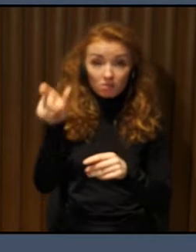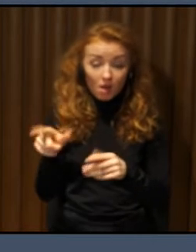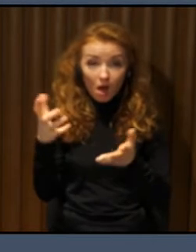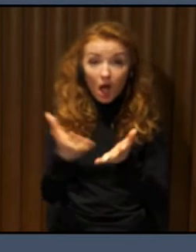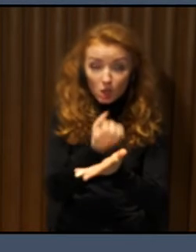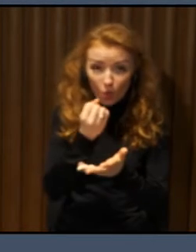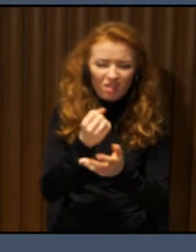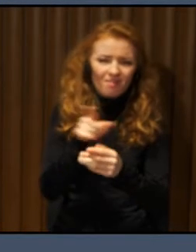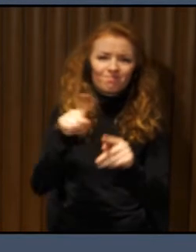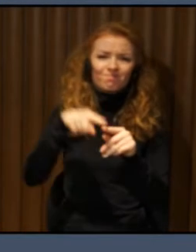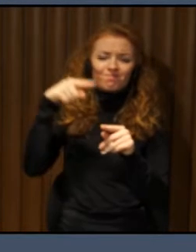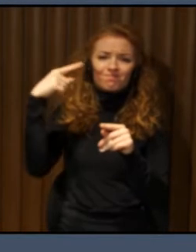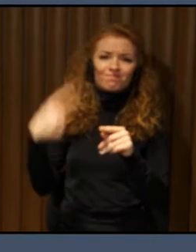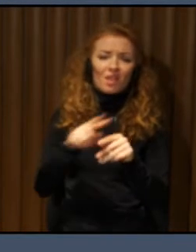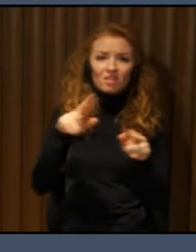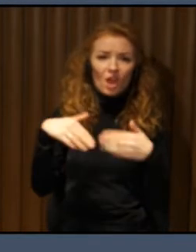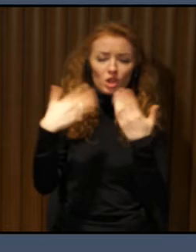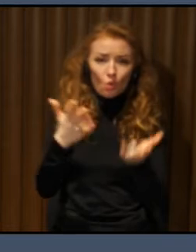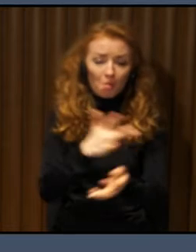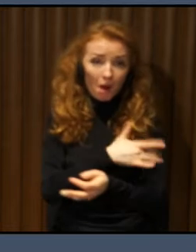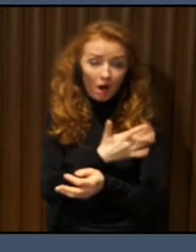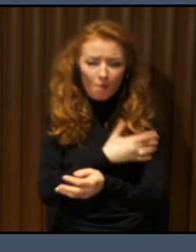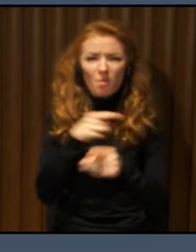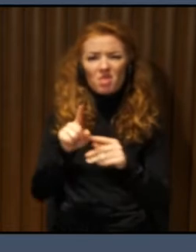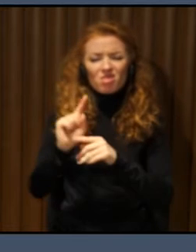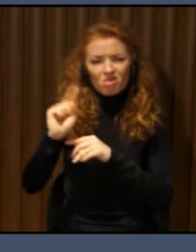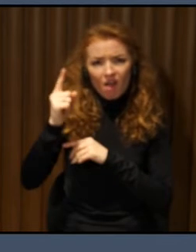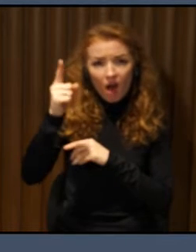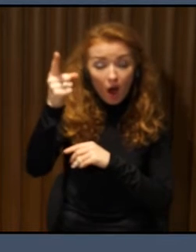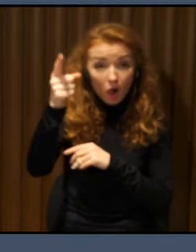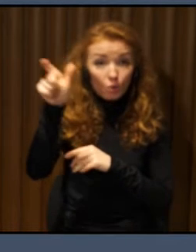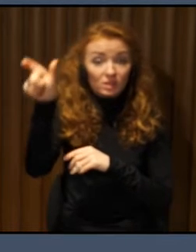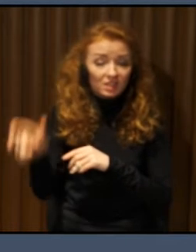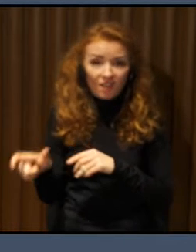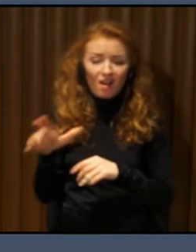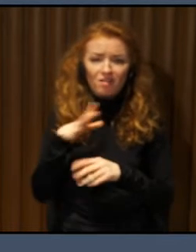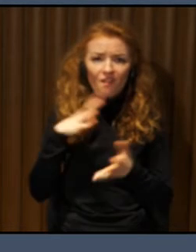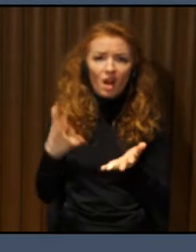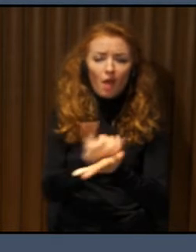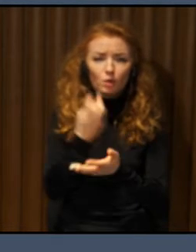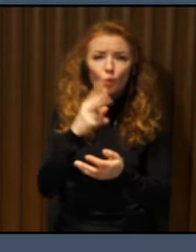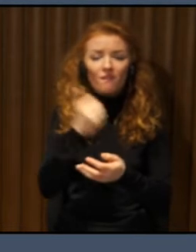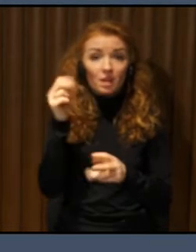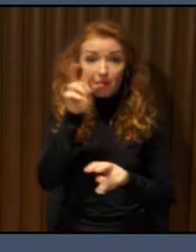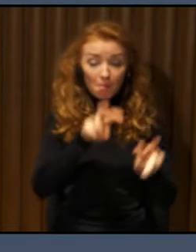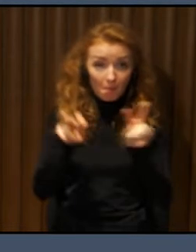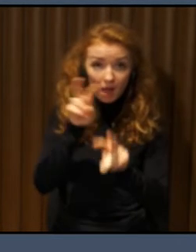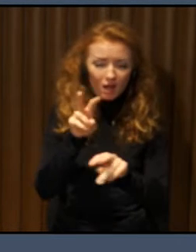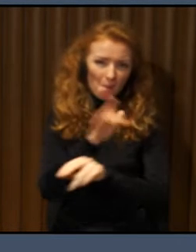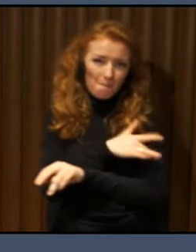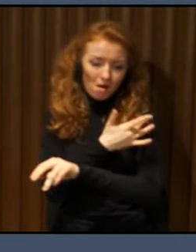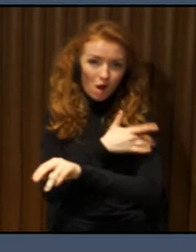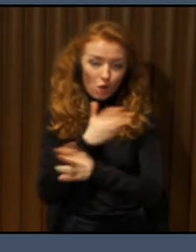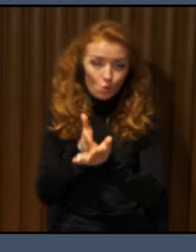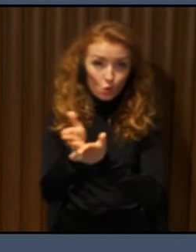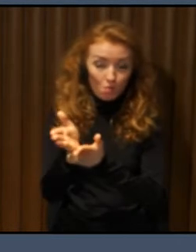your jurisdiction. There was huge gaps, and people couldn't find what they wanted. What we found too is it would be great